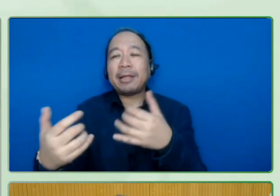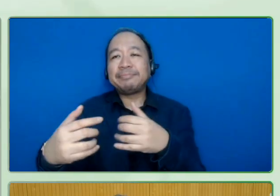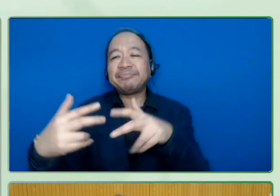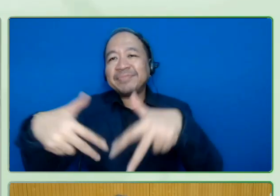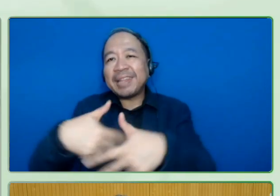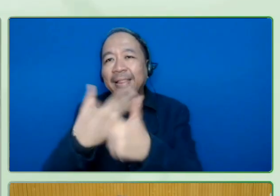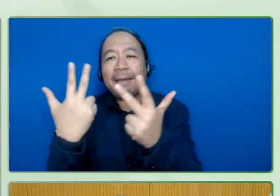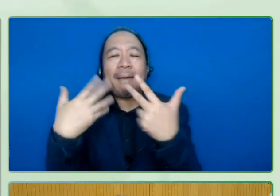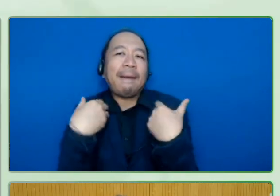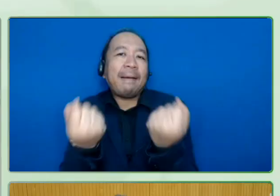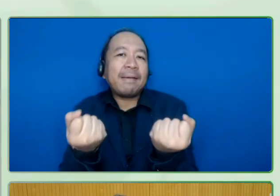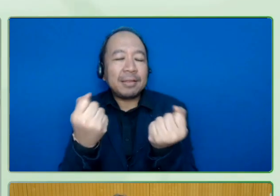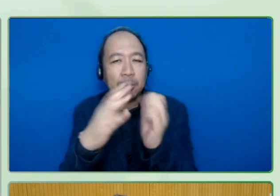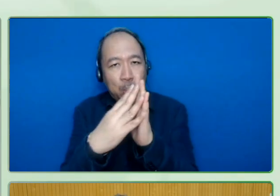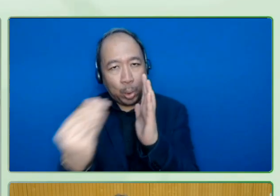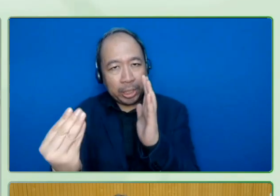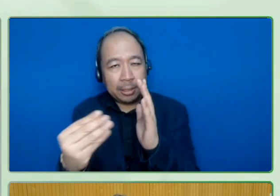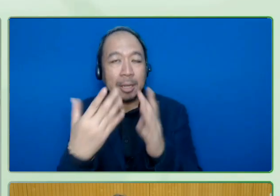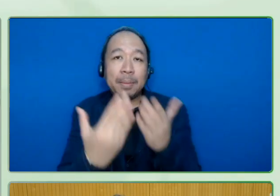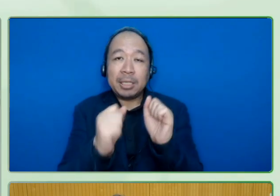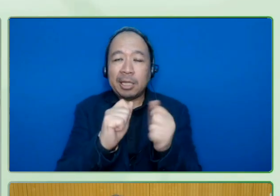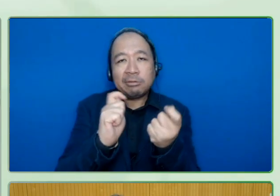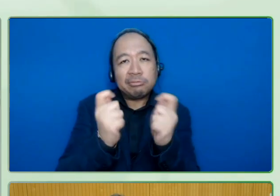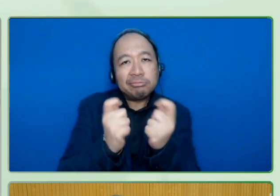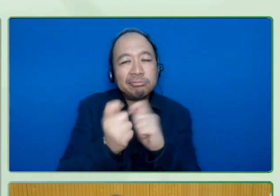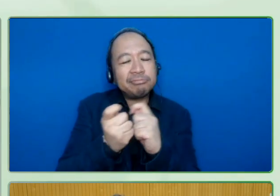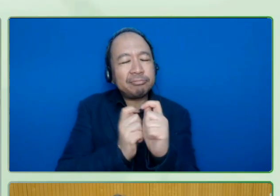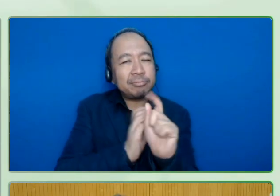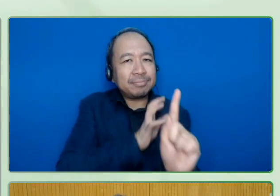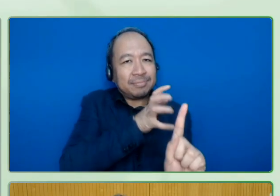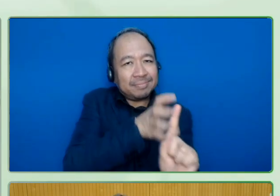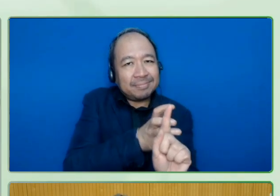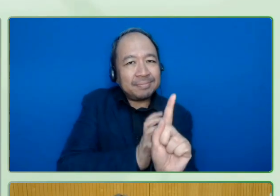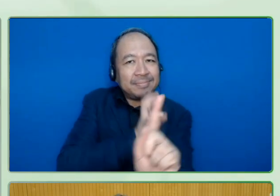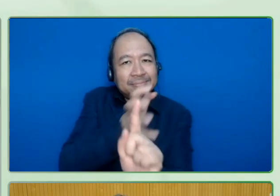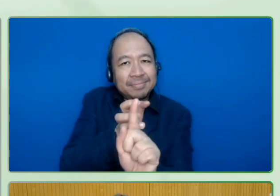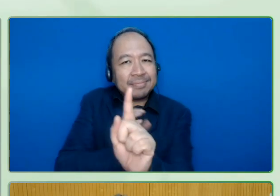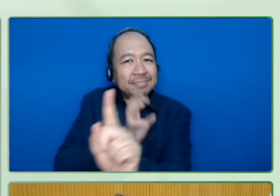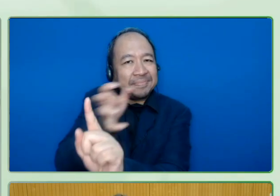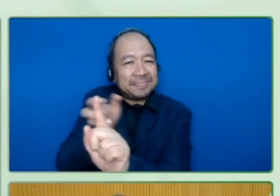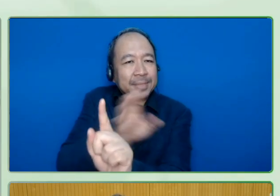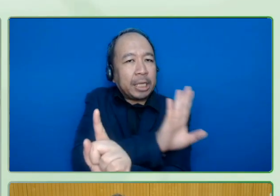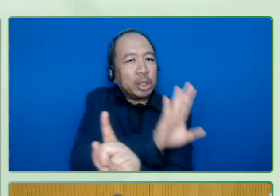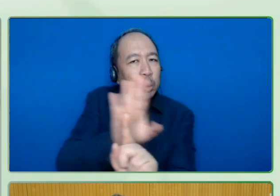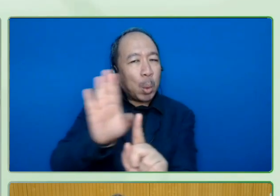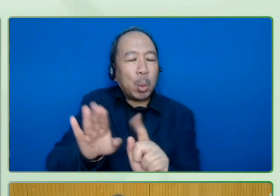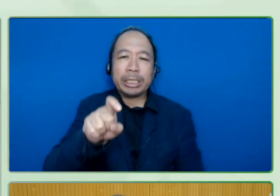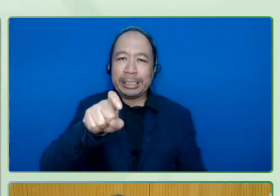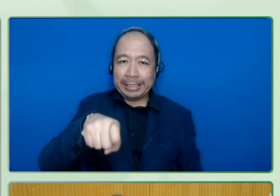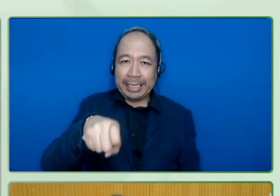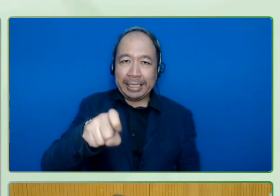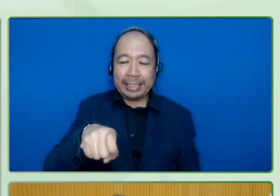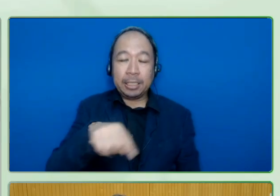be highly personalizable, so it can really meet the user needs, and it can be an excellent add-on